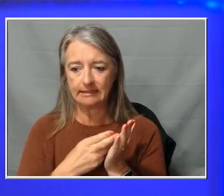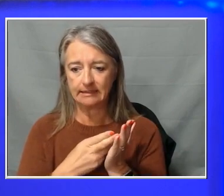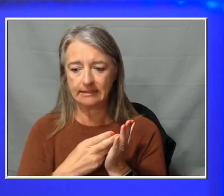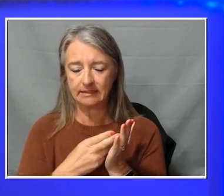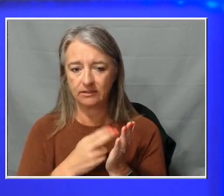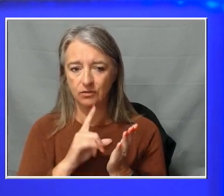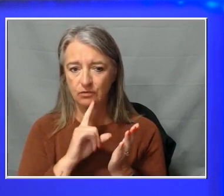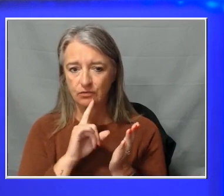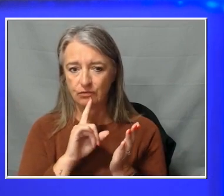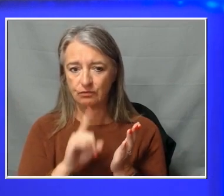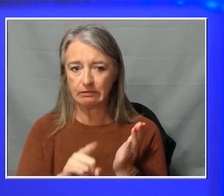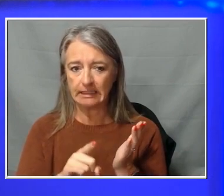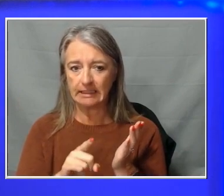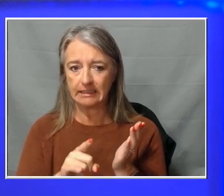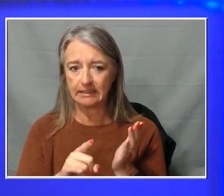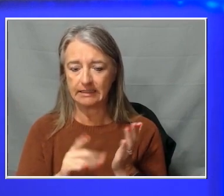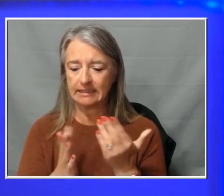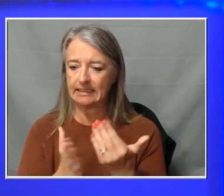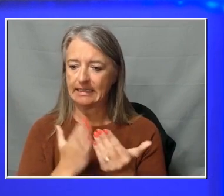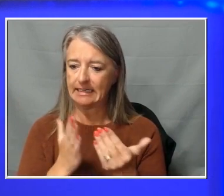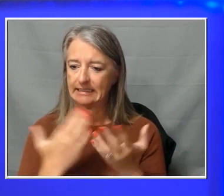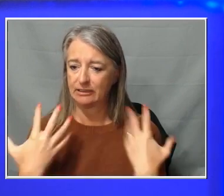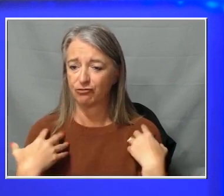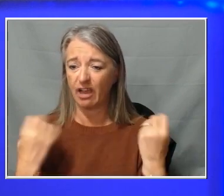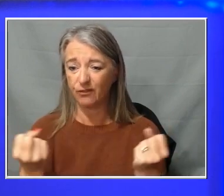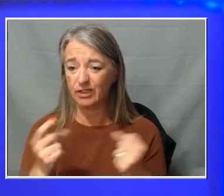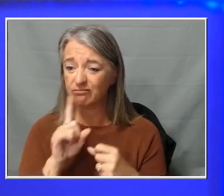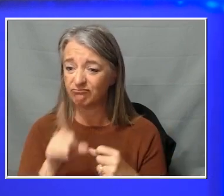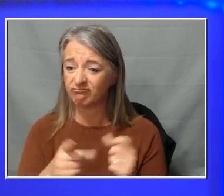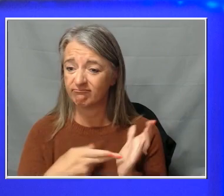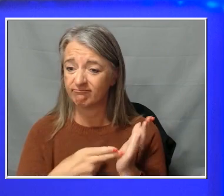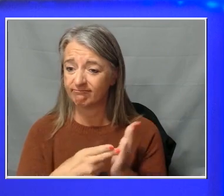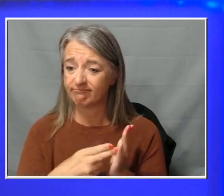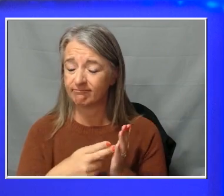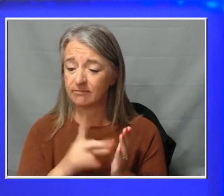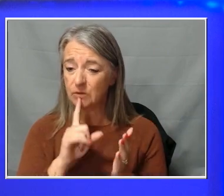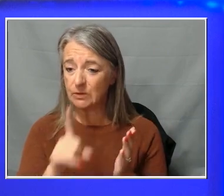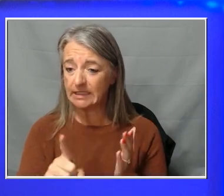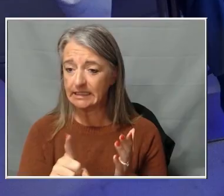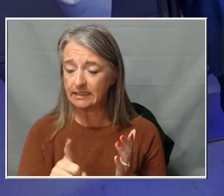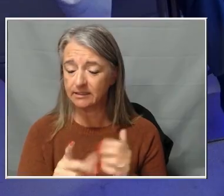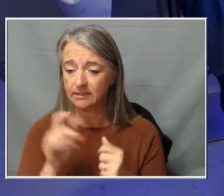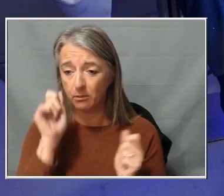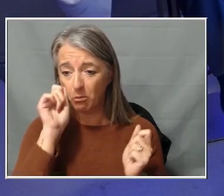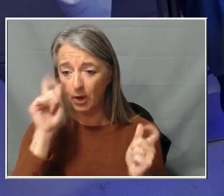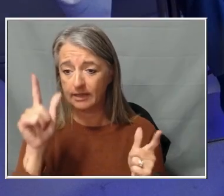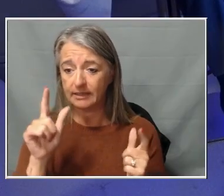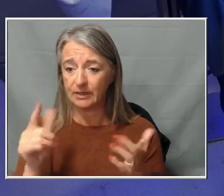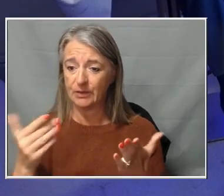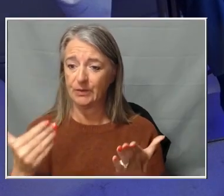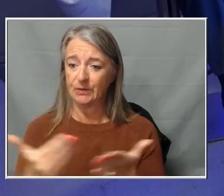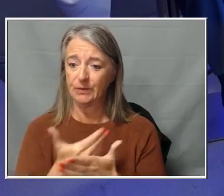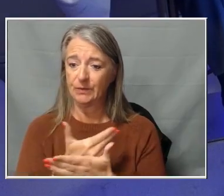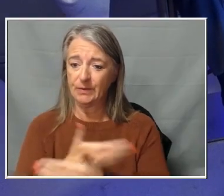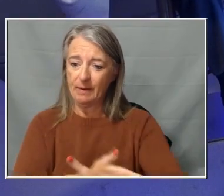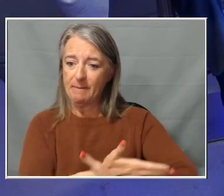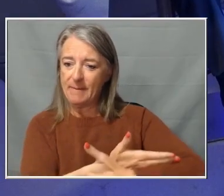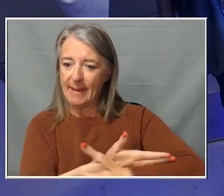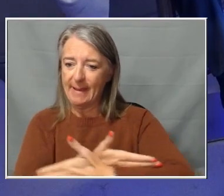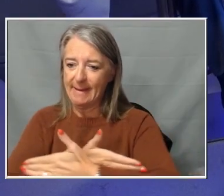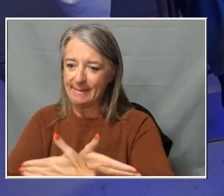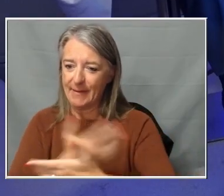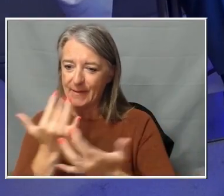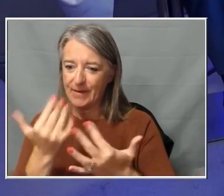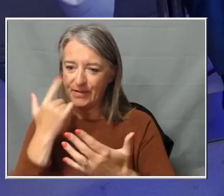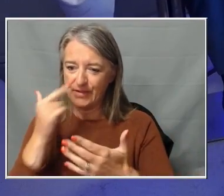pretty easy recovery. A remarkably easy recovery. And you had that newborn waiting for you on the other side I of that. did. I did. That